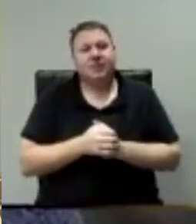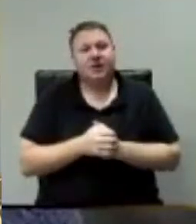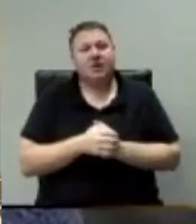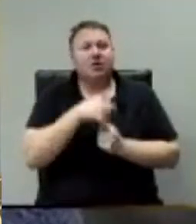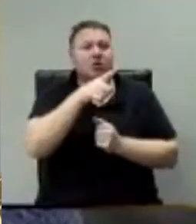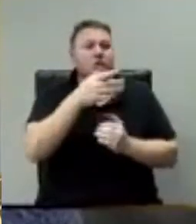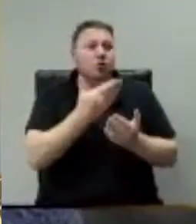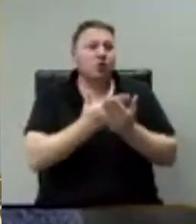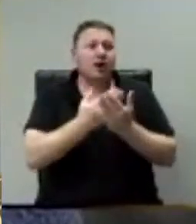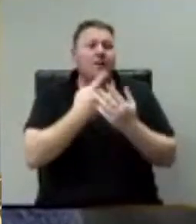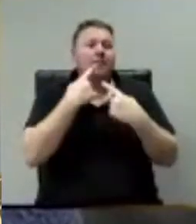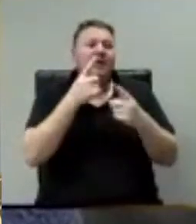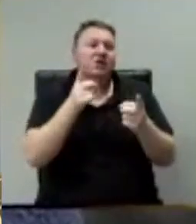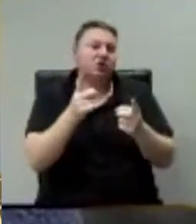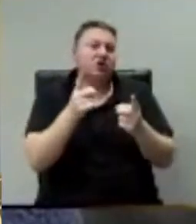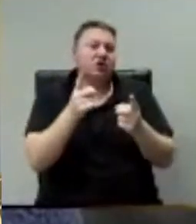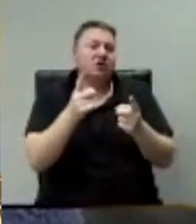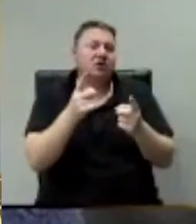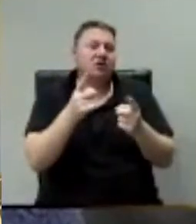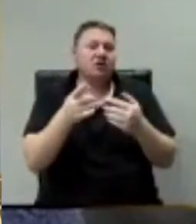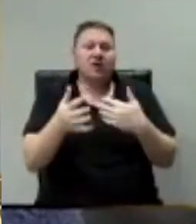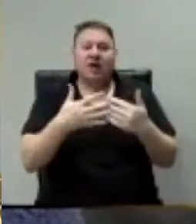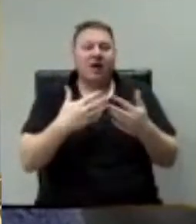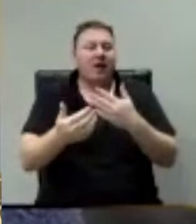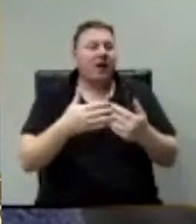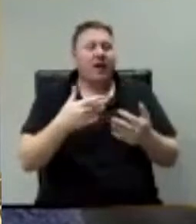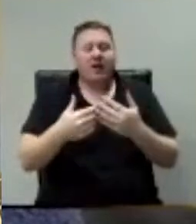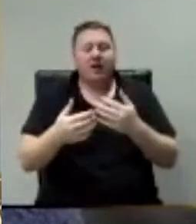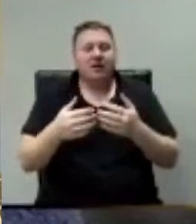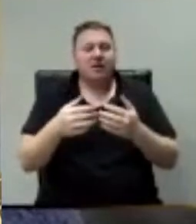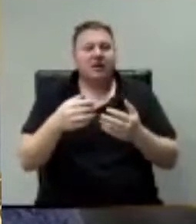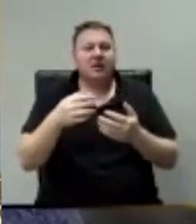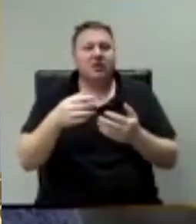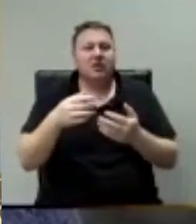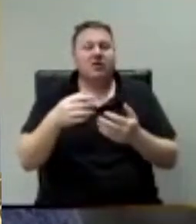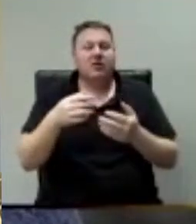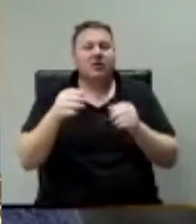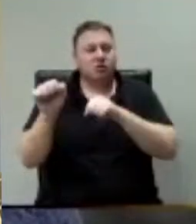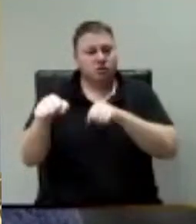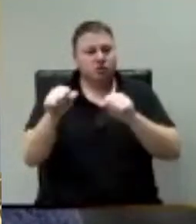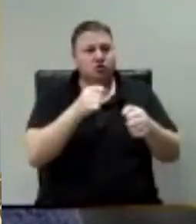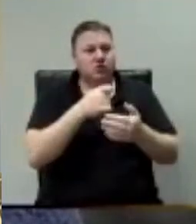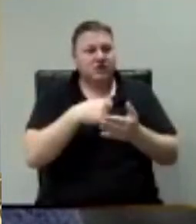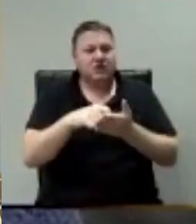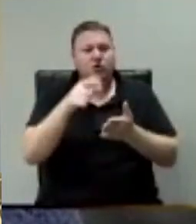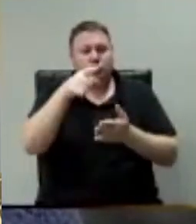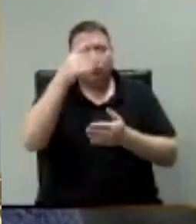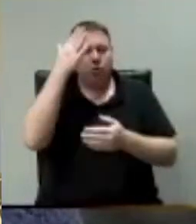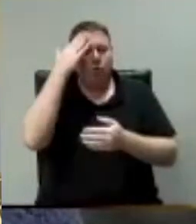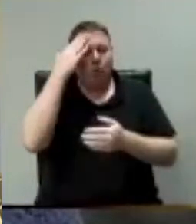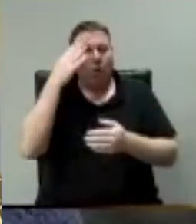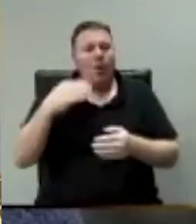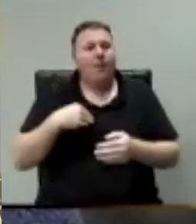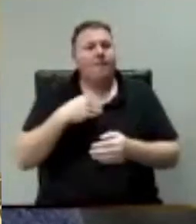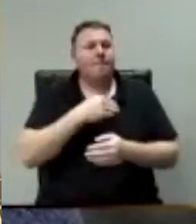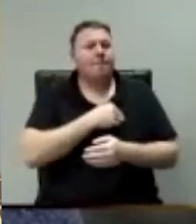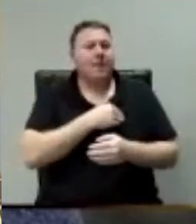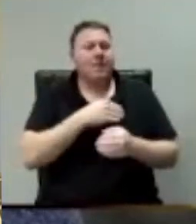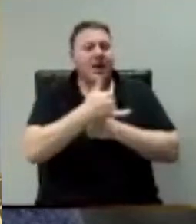You can mention one of the treaties that we have. As you know, we are a member state to